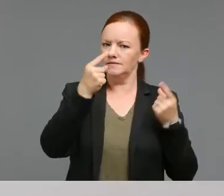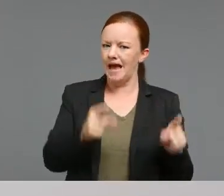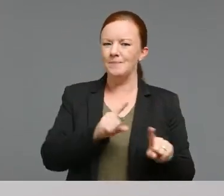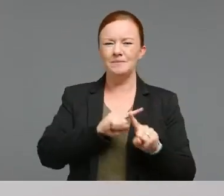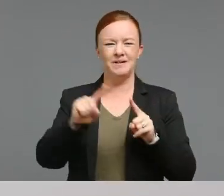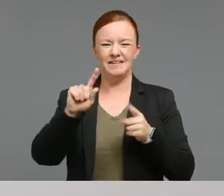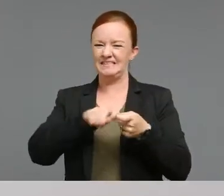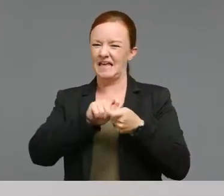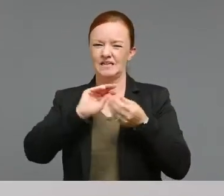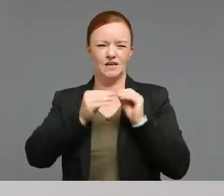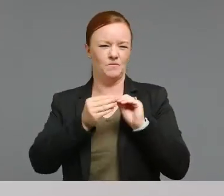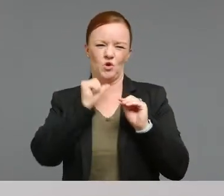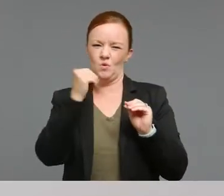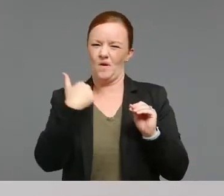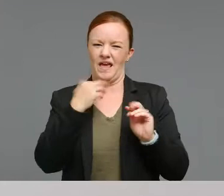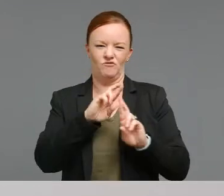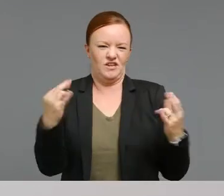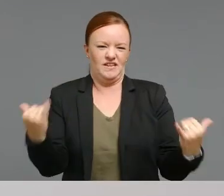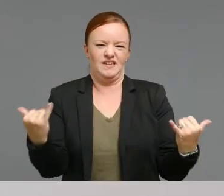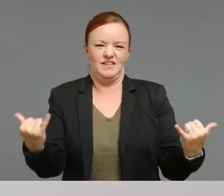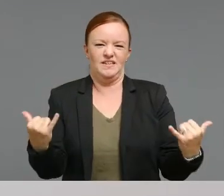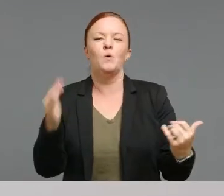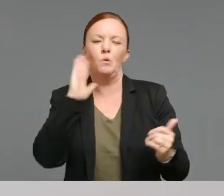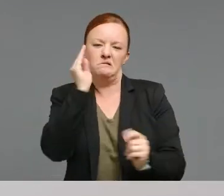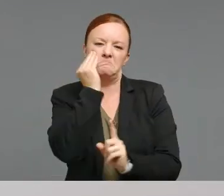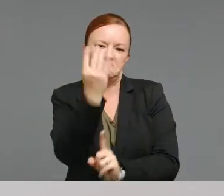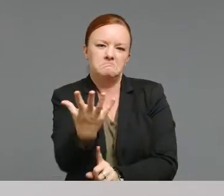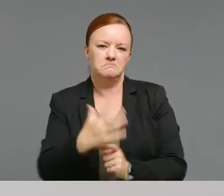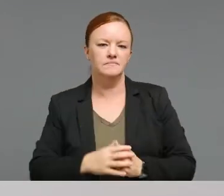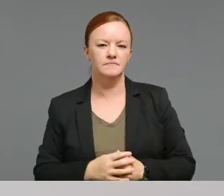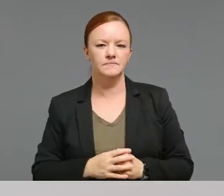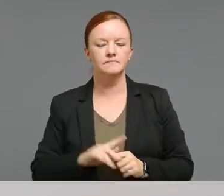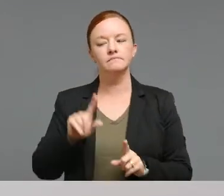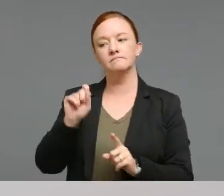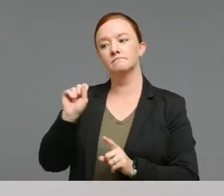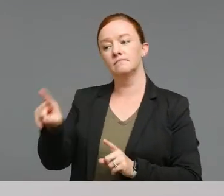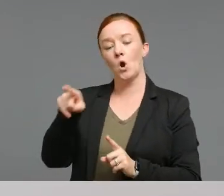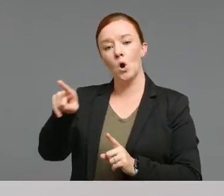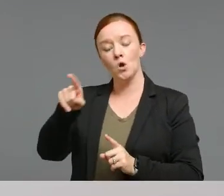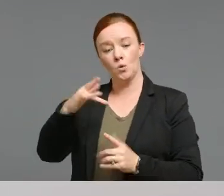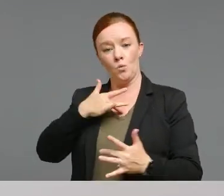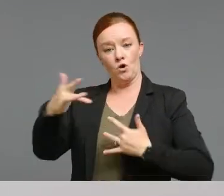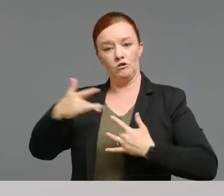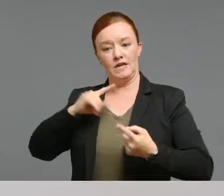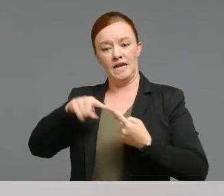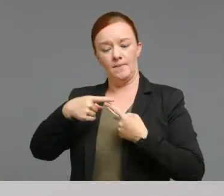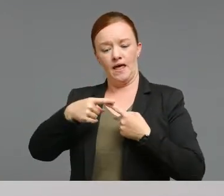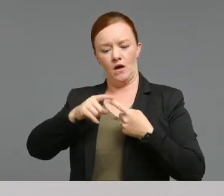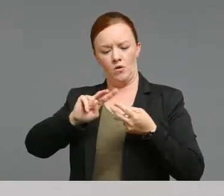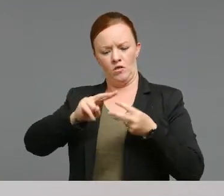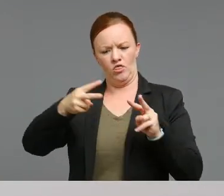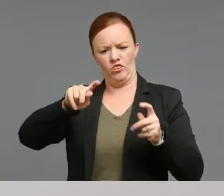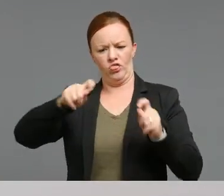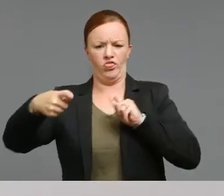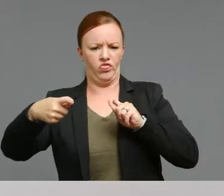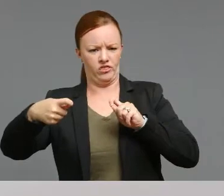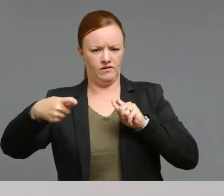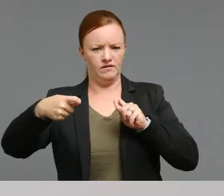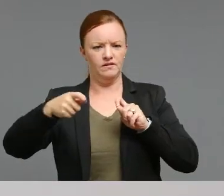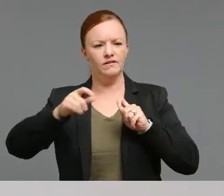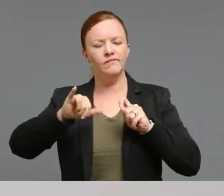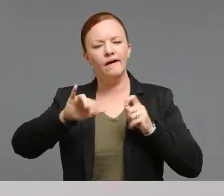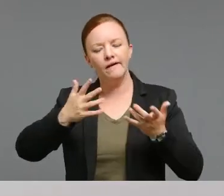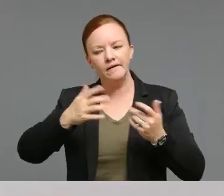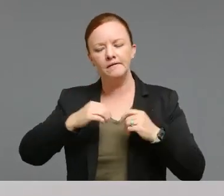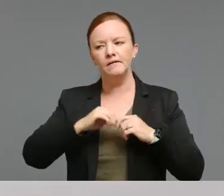number. Okay. And how worried are you about mutations that make the virus, how worried